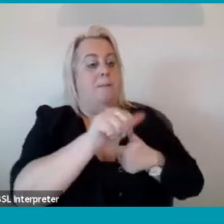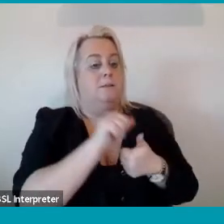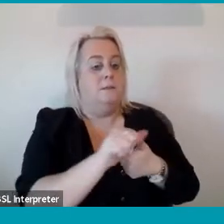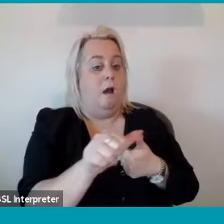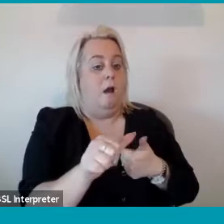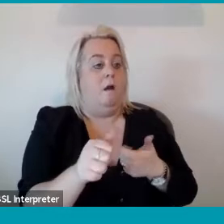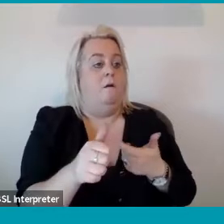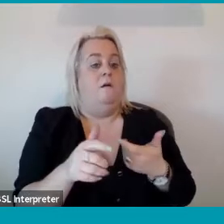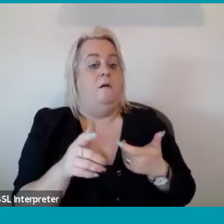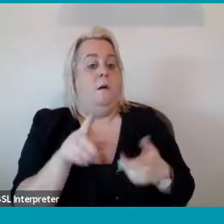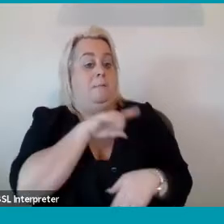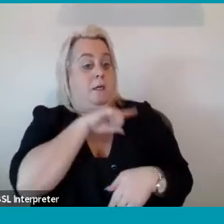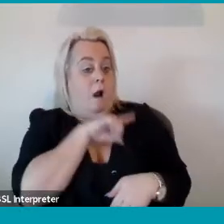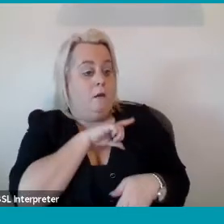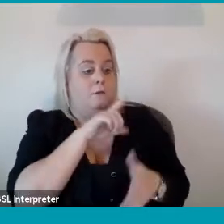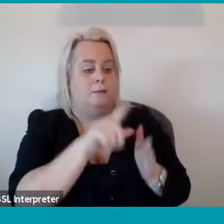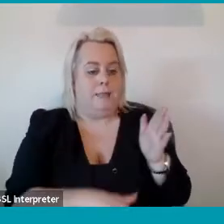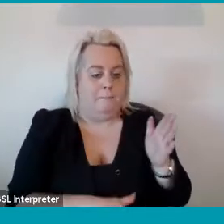bit later on.